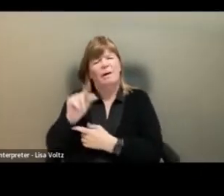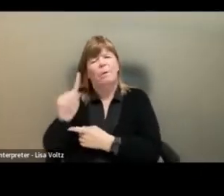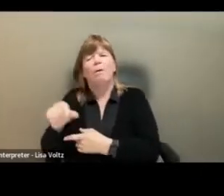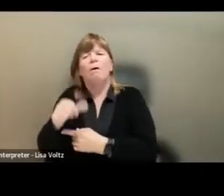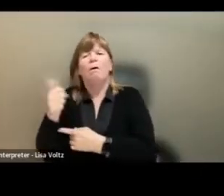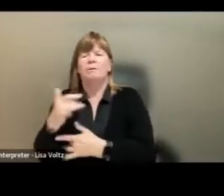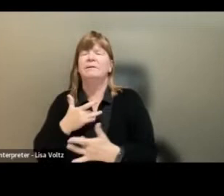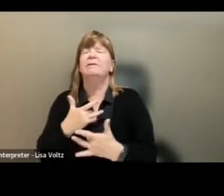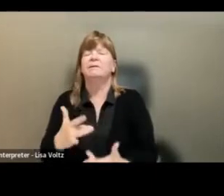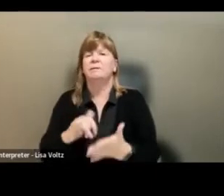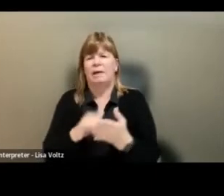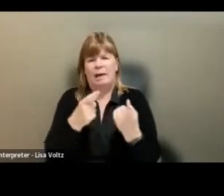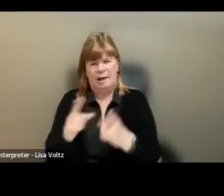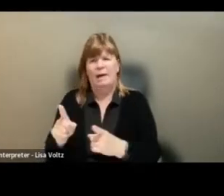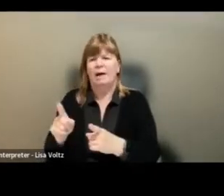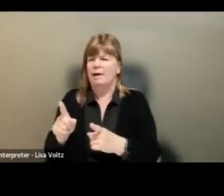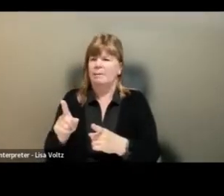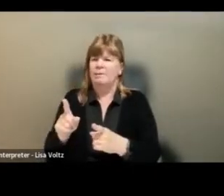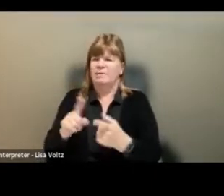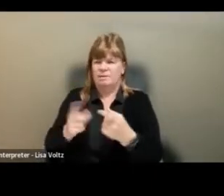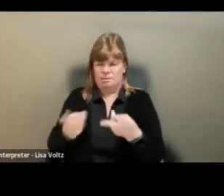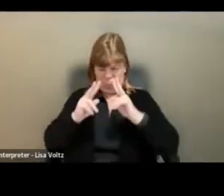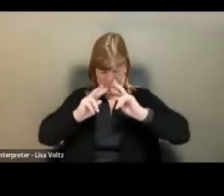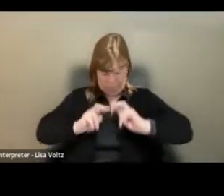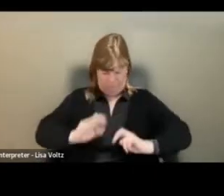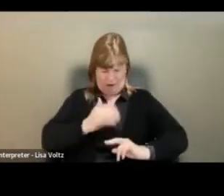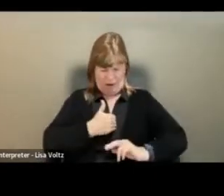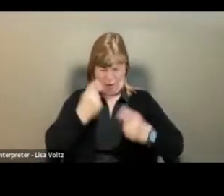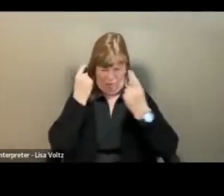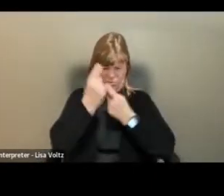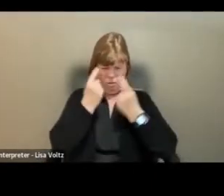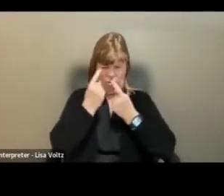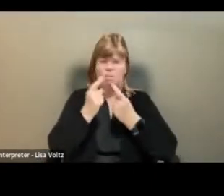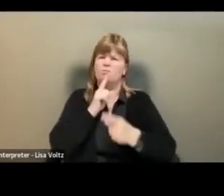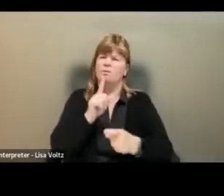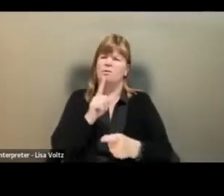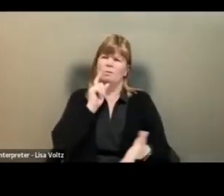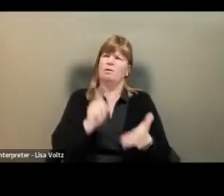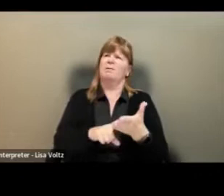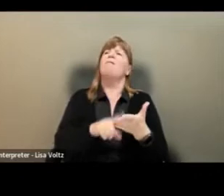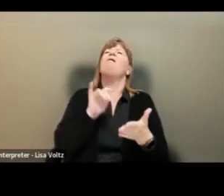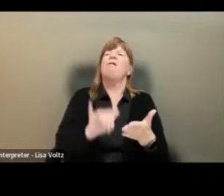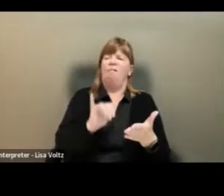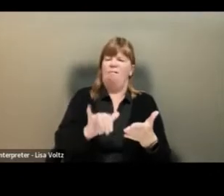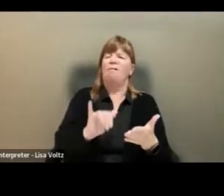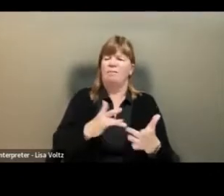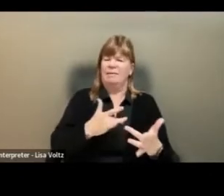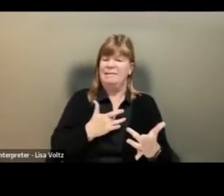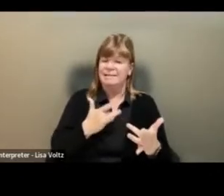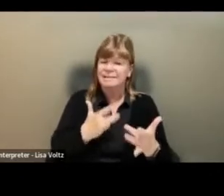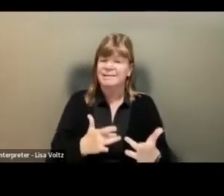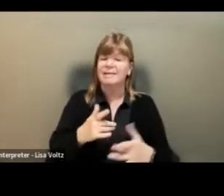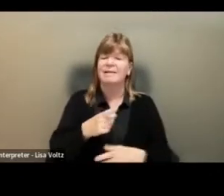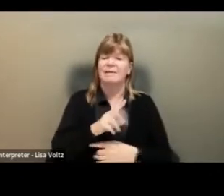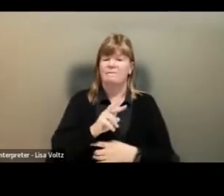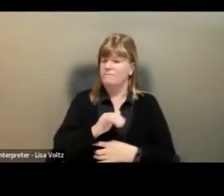really examining our thought process about really recognizing that it is often the victim is